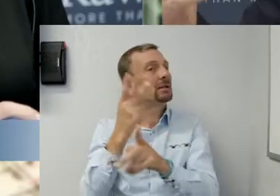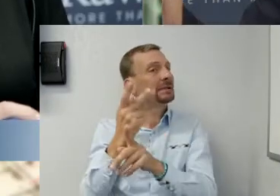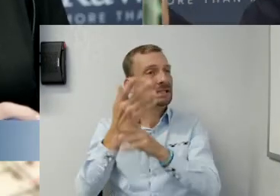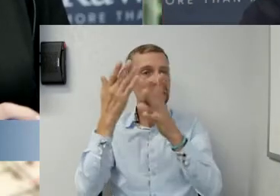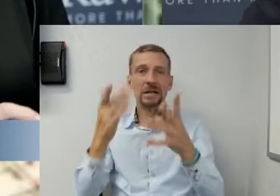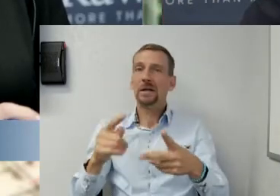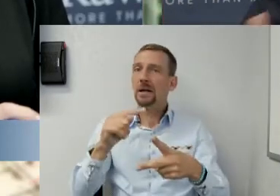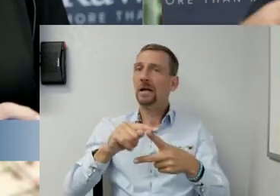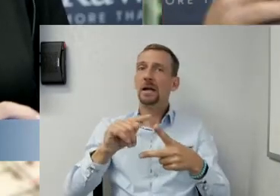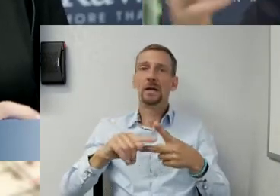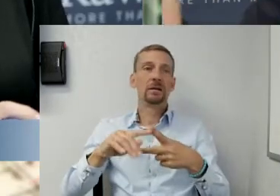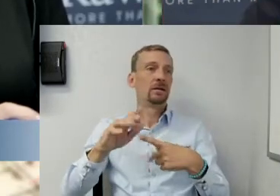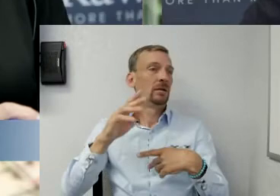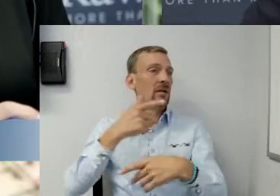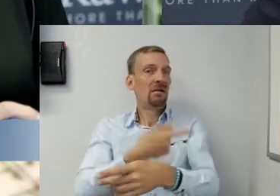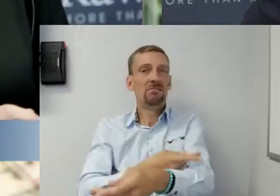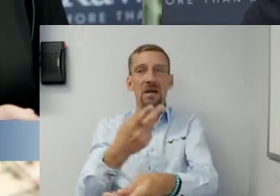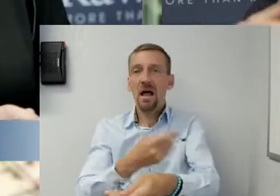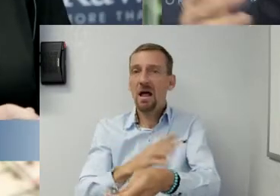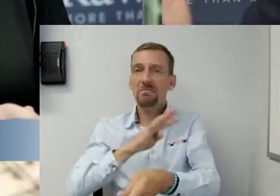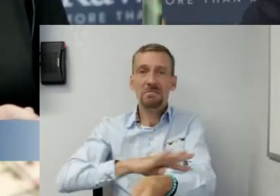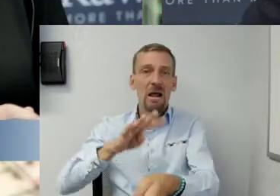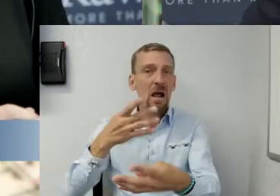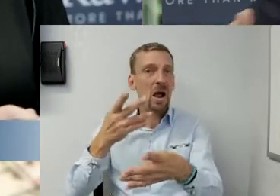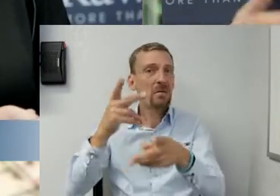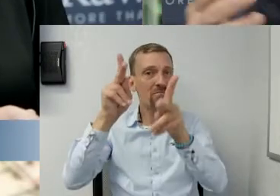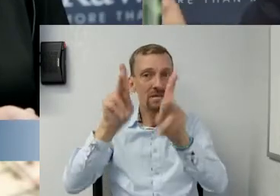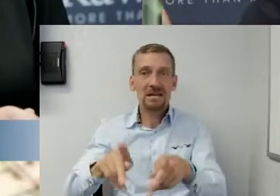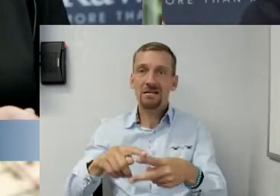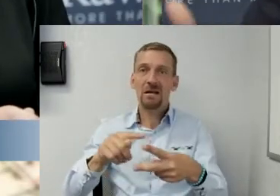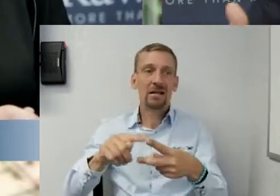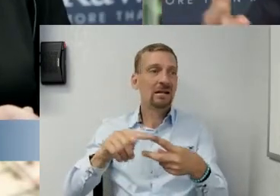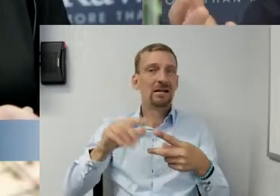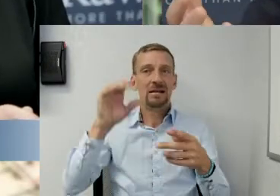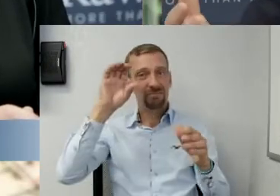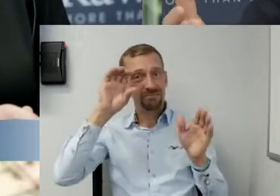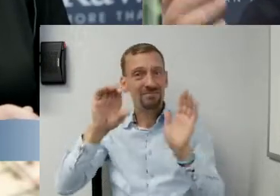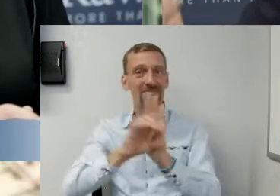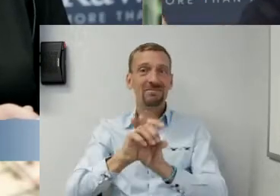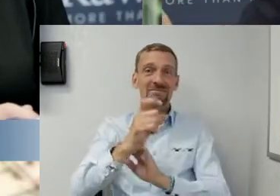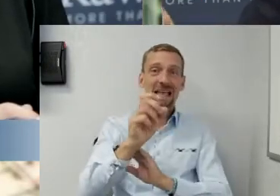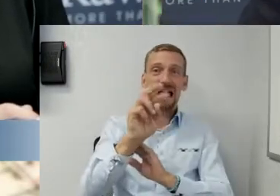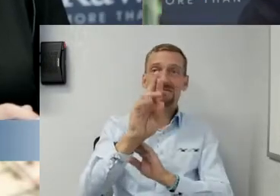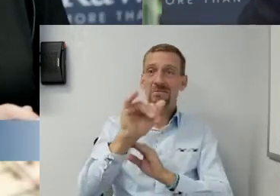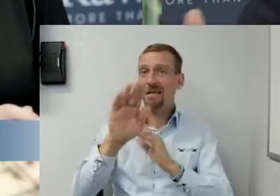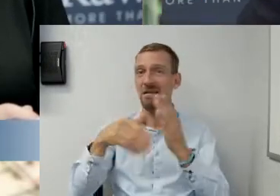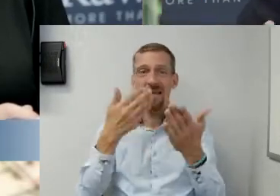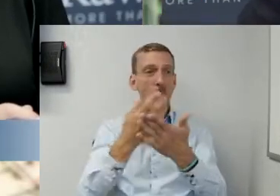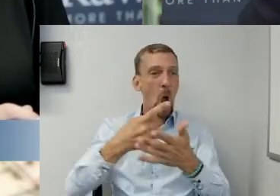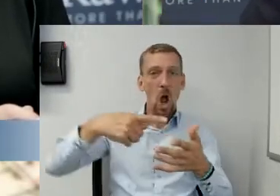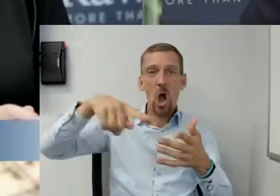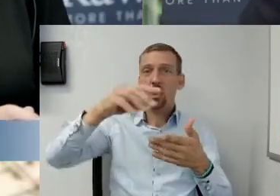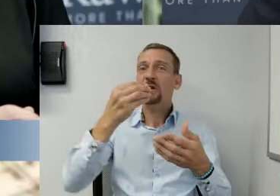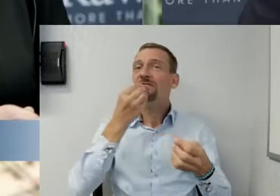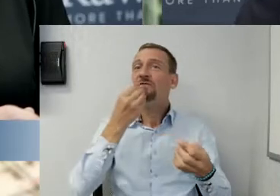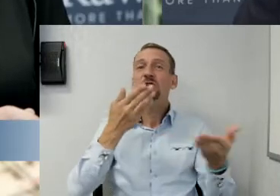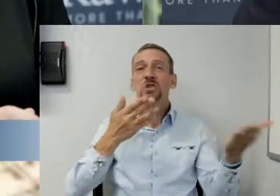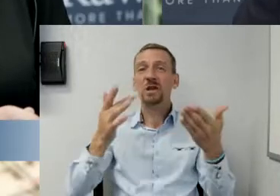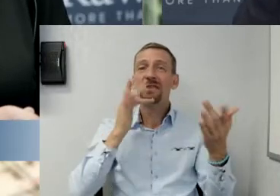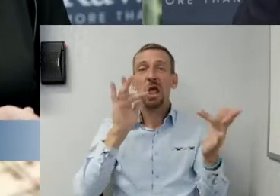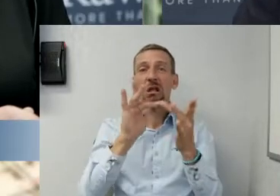the phlebotomists, the lab, the imaging techs, anybody with the food servers, anybody coming into